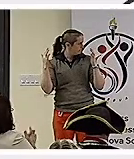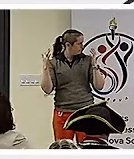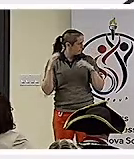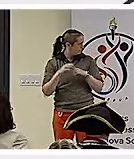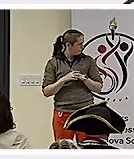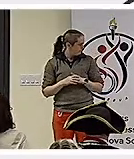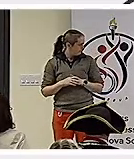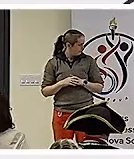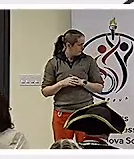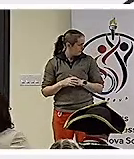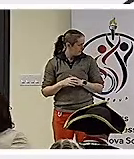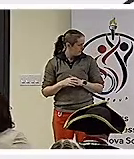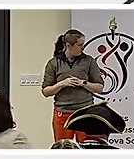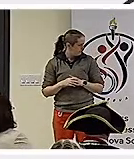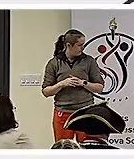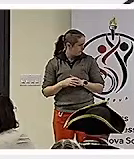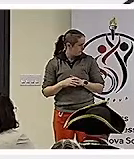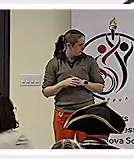Excuse me.